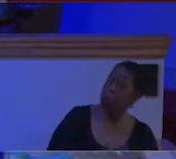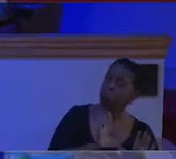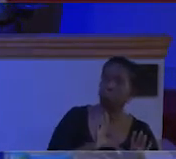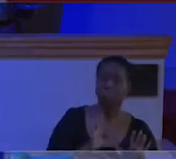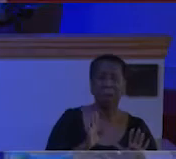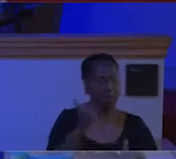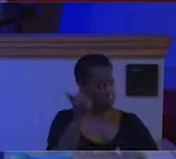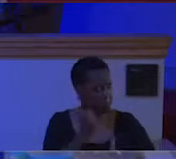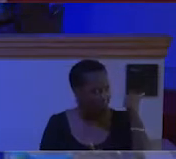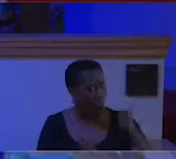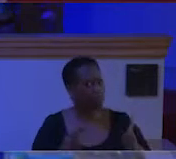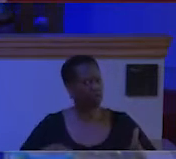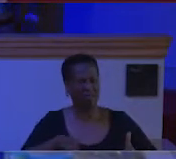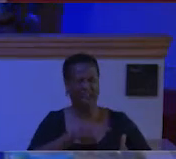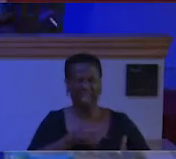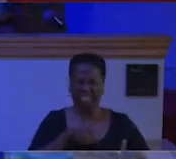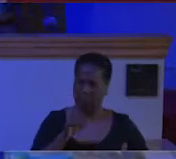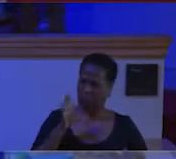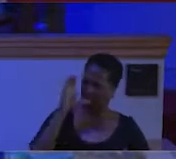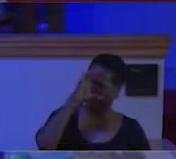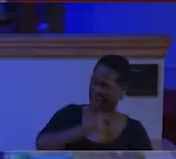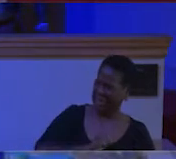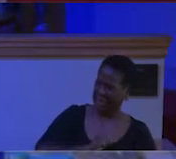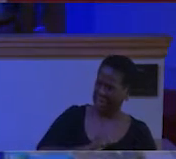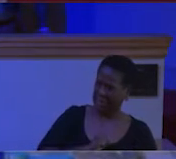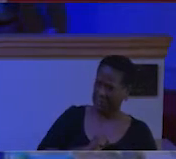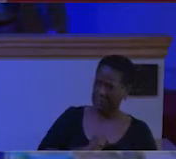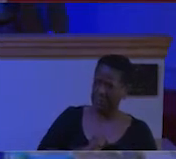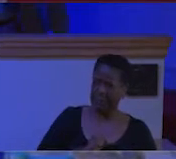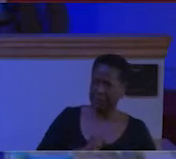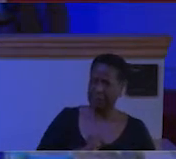of us would miss the bitter herbs.